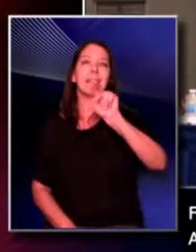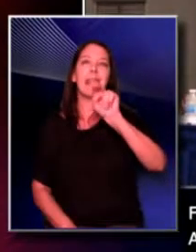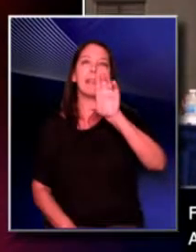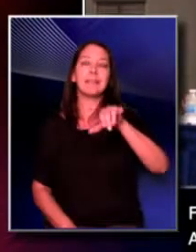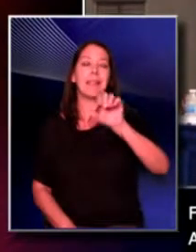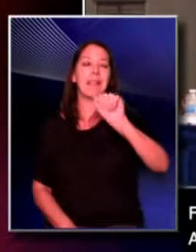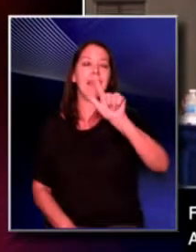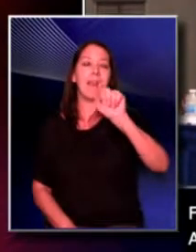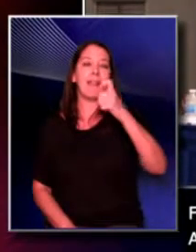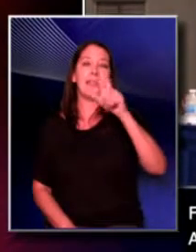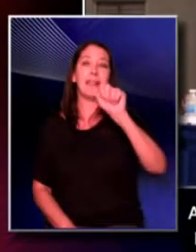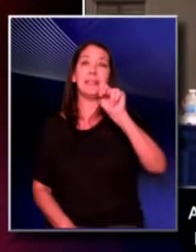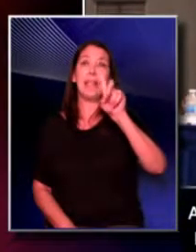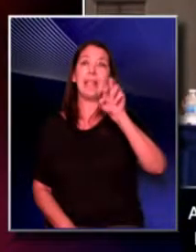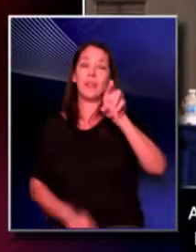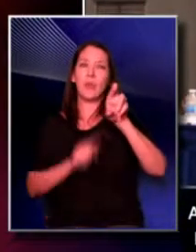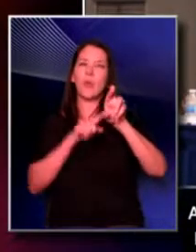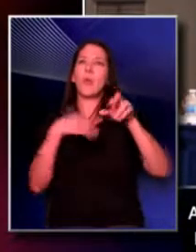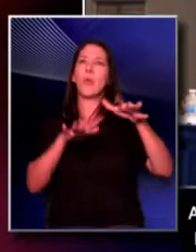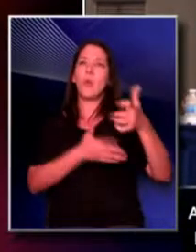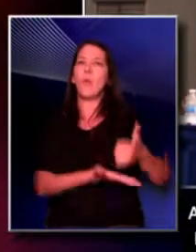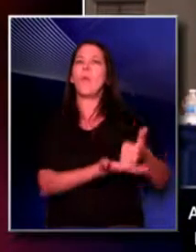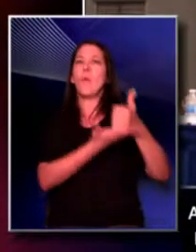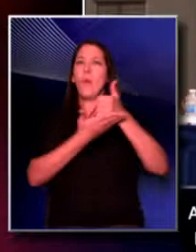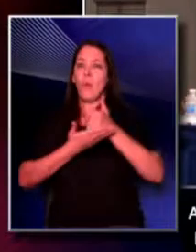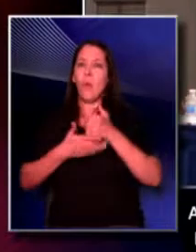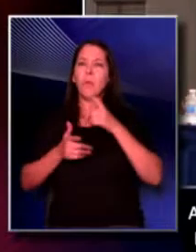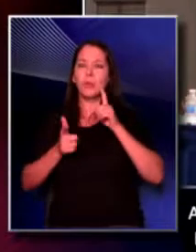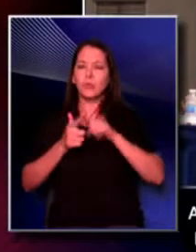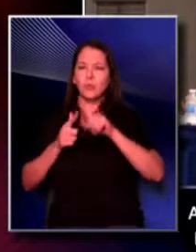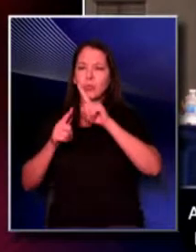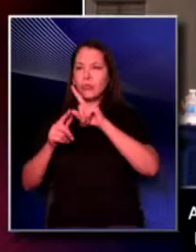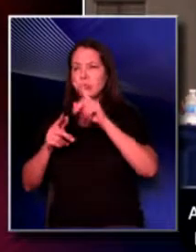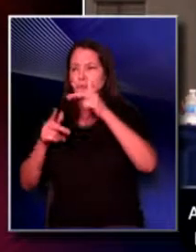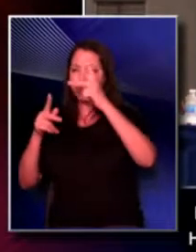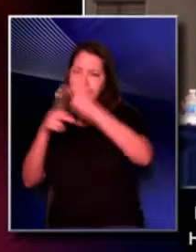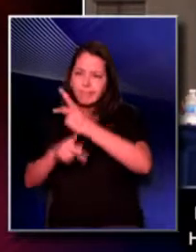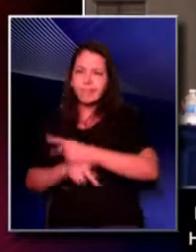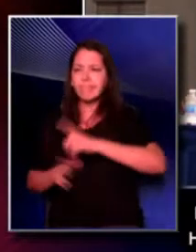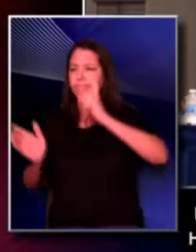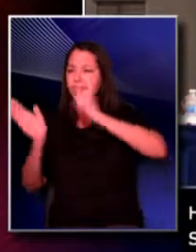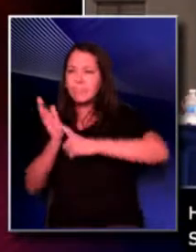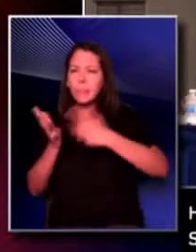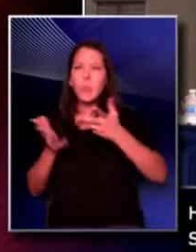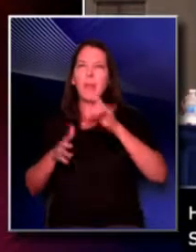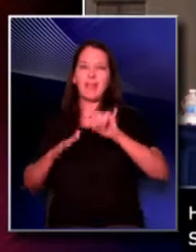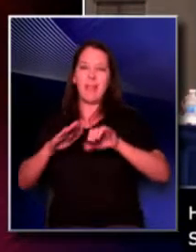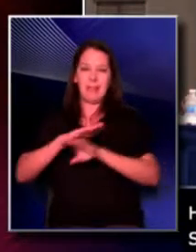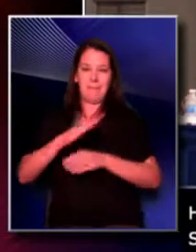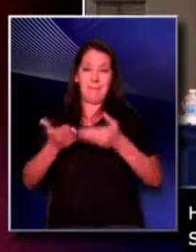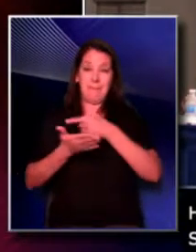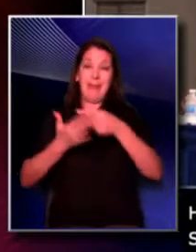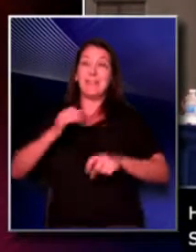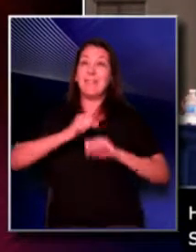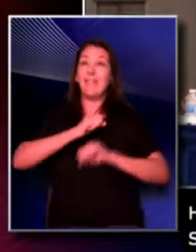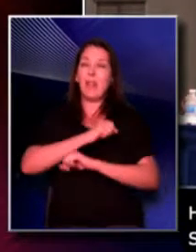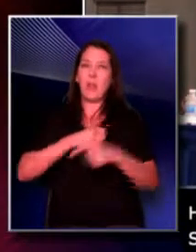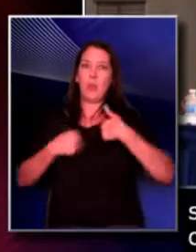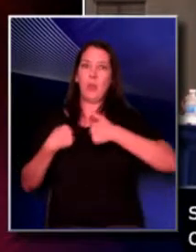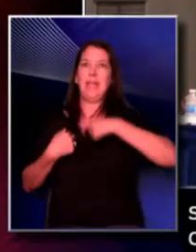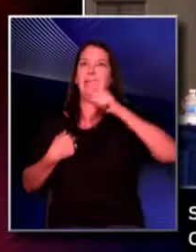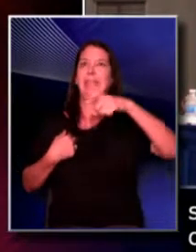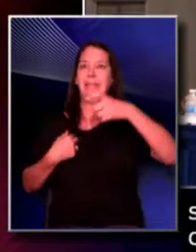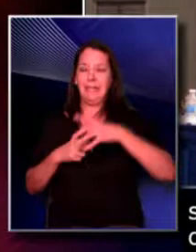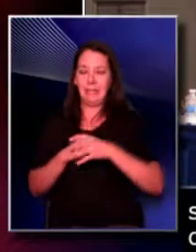really very helpful and supportive, because she's identifying some of those fundamentals and what we need to do to get